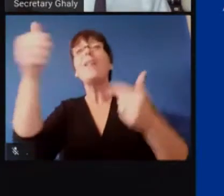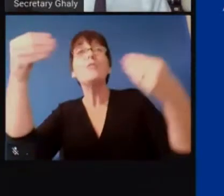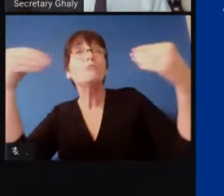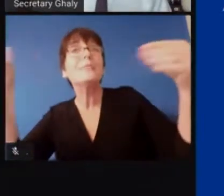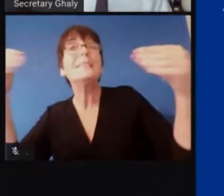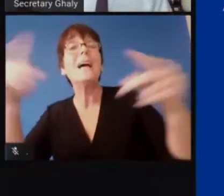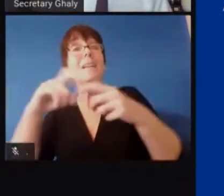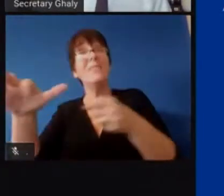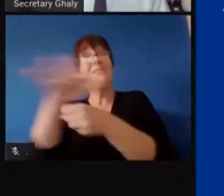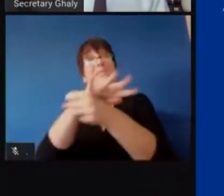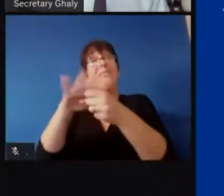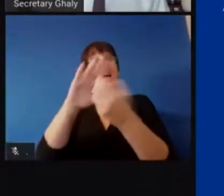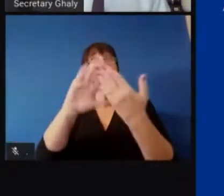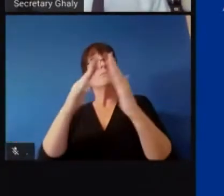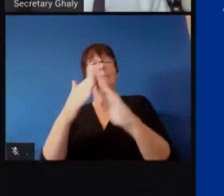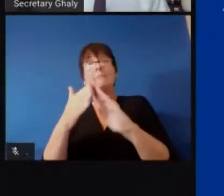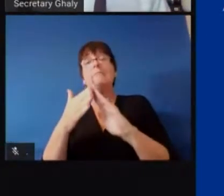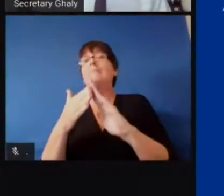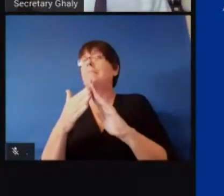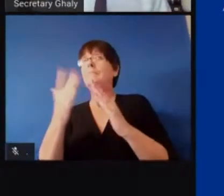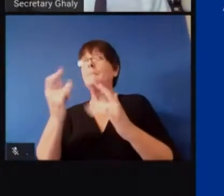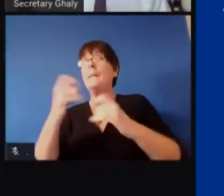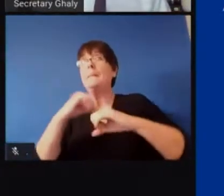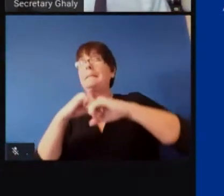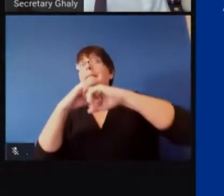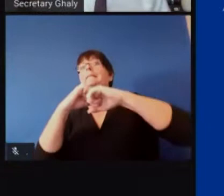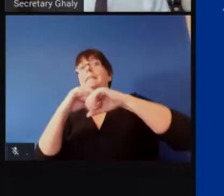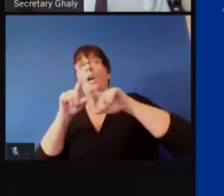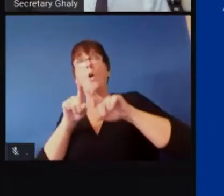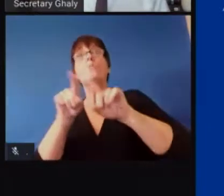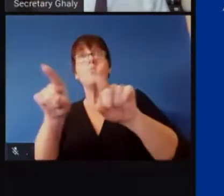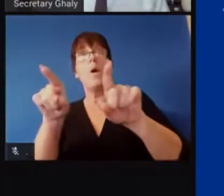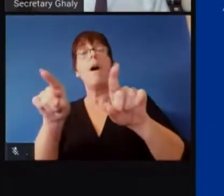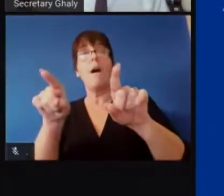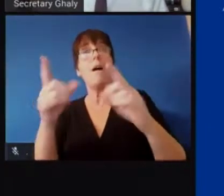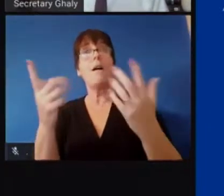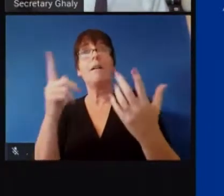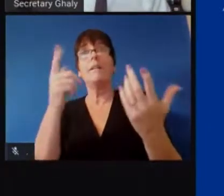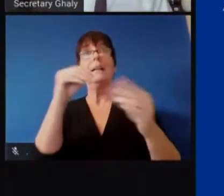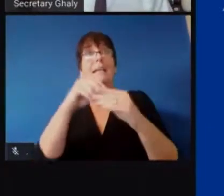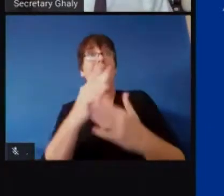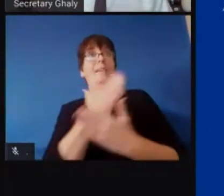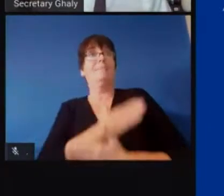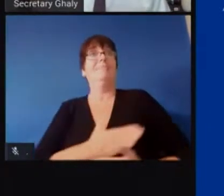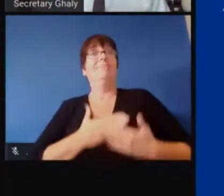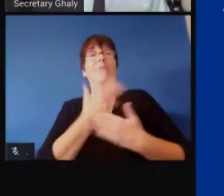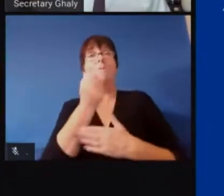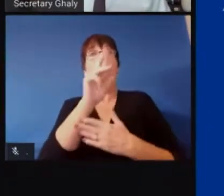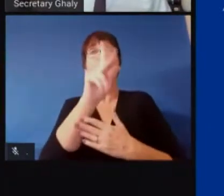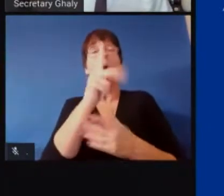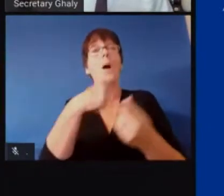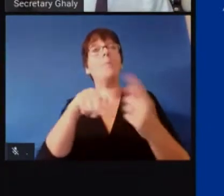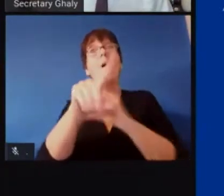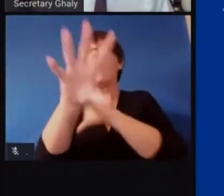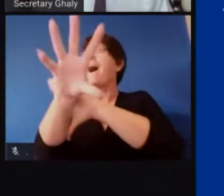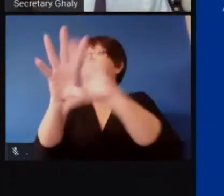in the community. People may keep their guard up while they're in, let's say, a theme park, but when they are milling